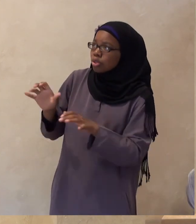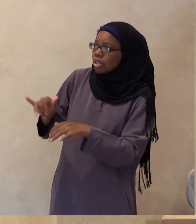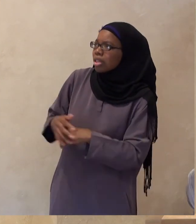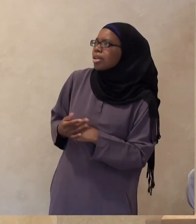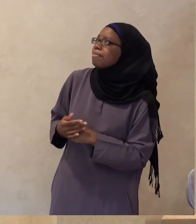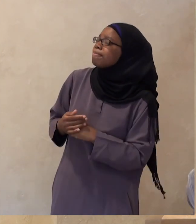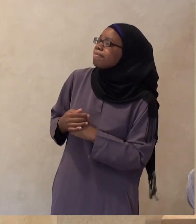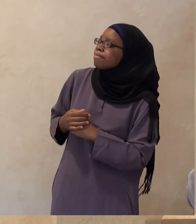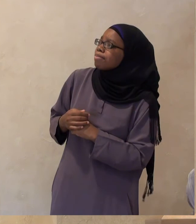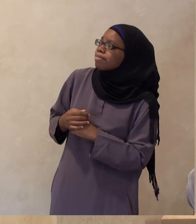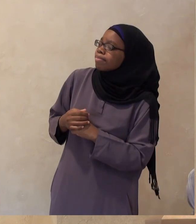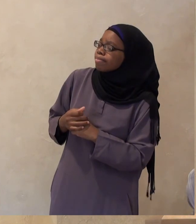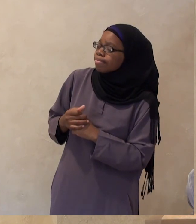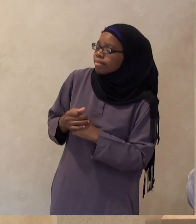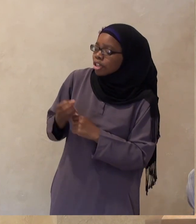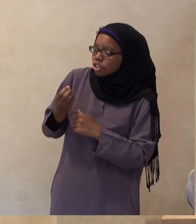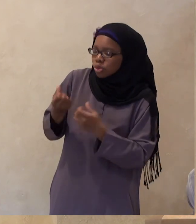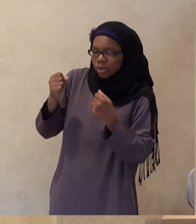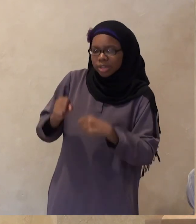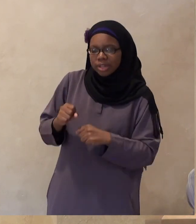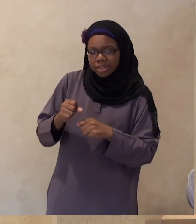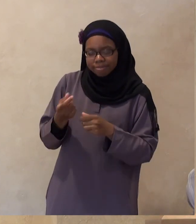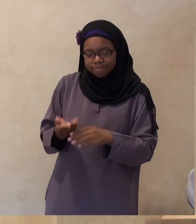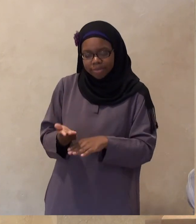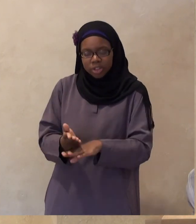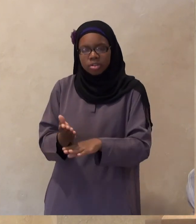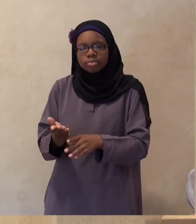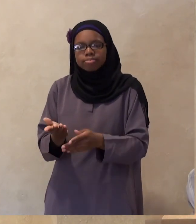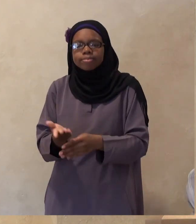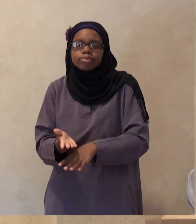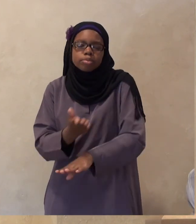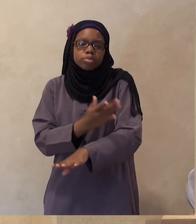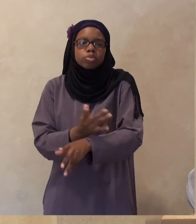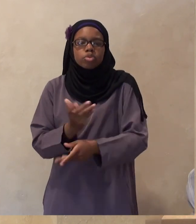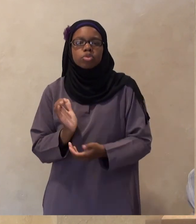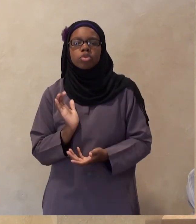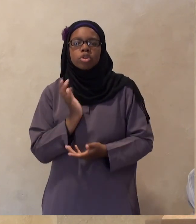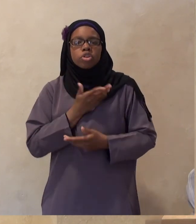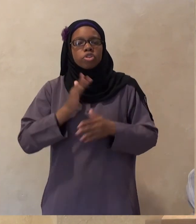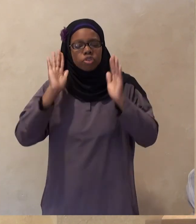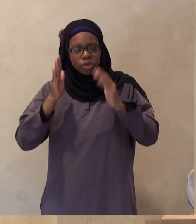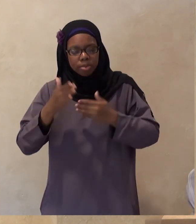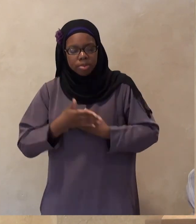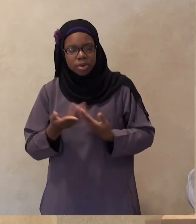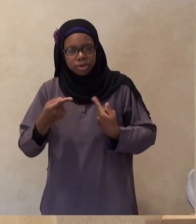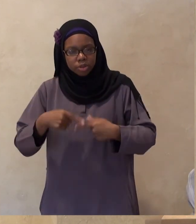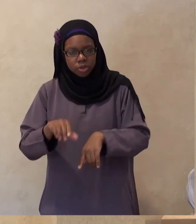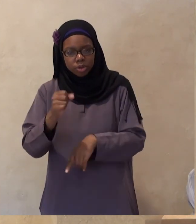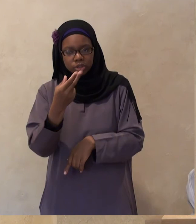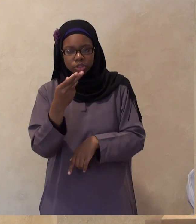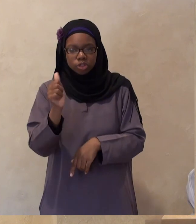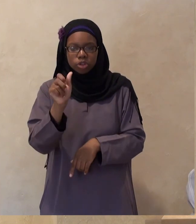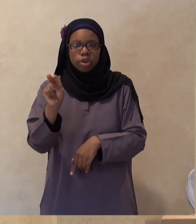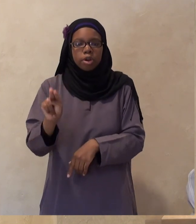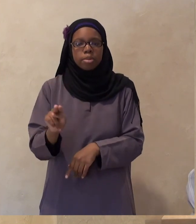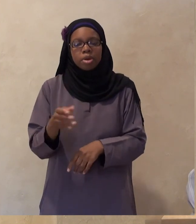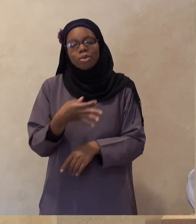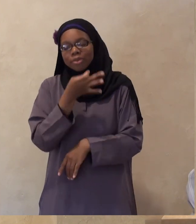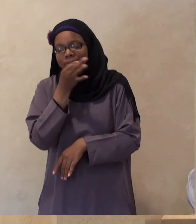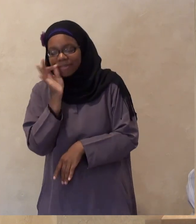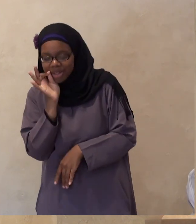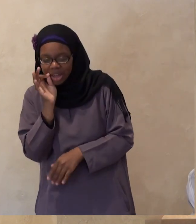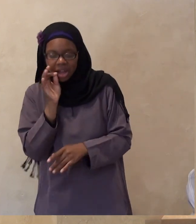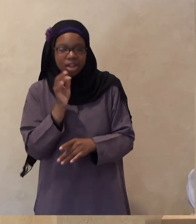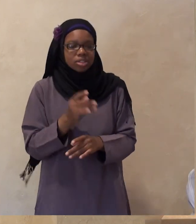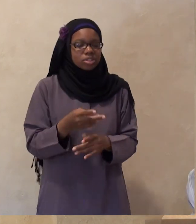our ibadat in the month of Sha'ban, fasting, our recitation of Quran in this month, to get